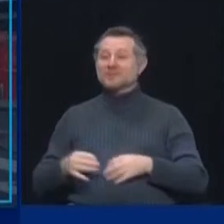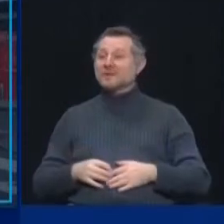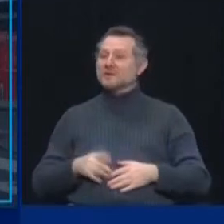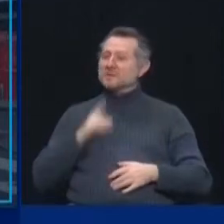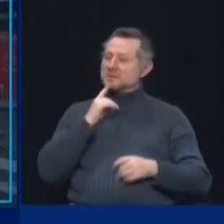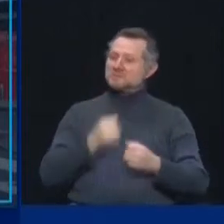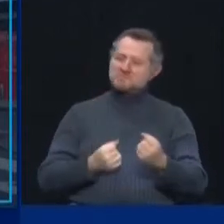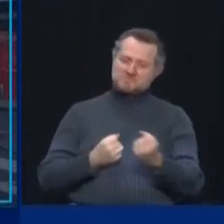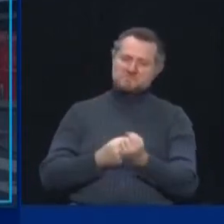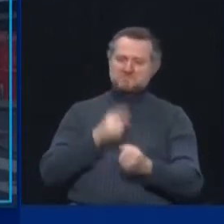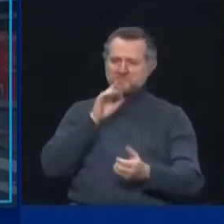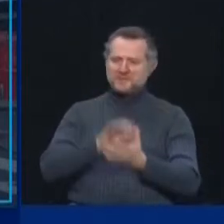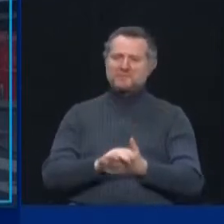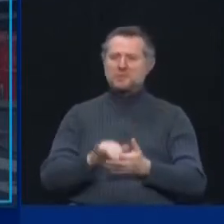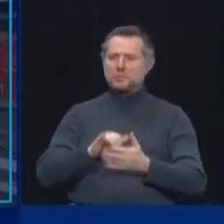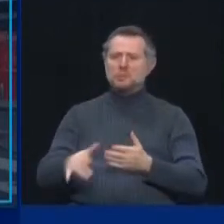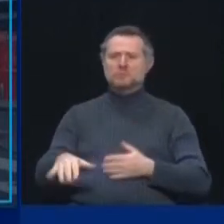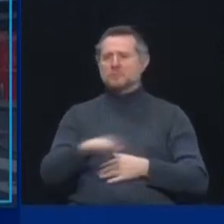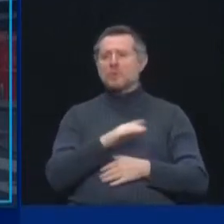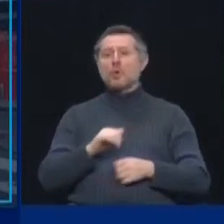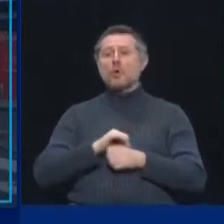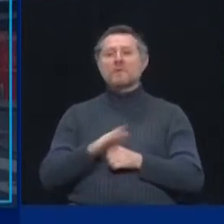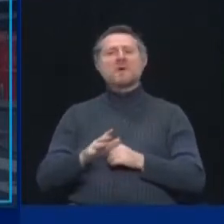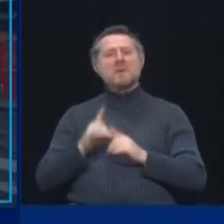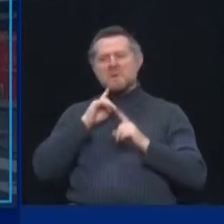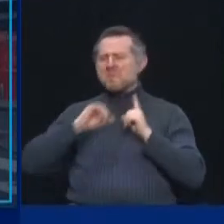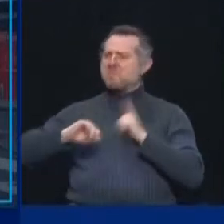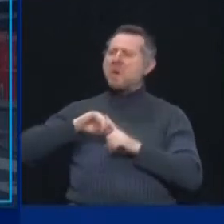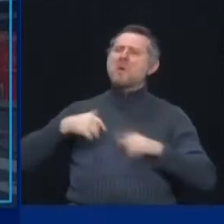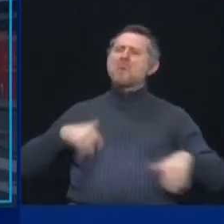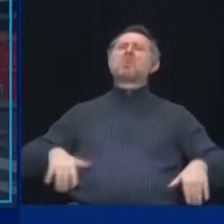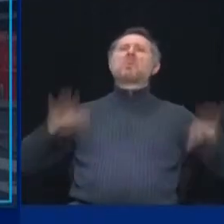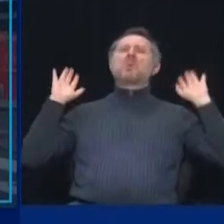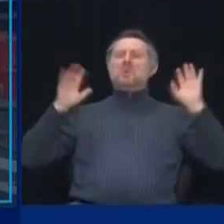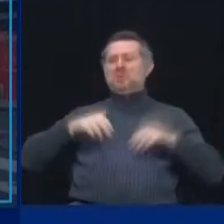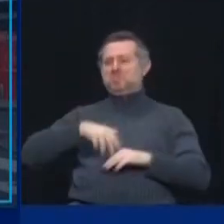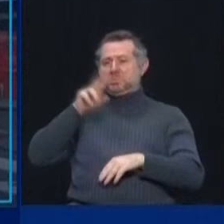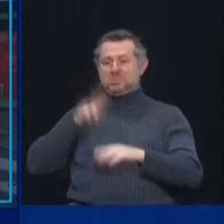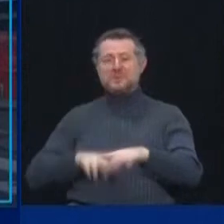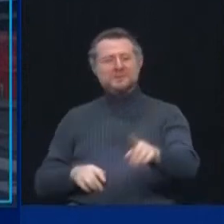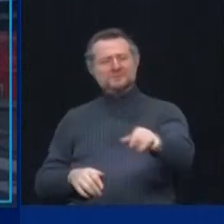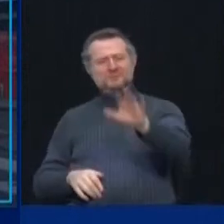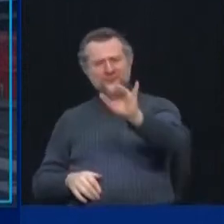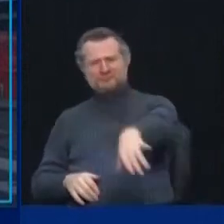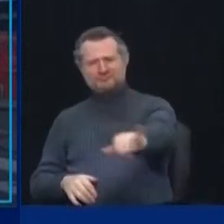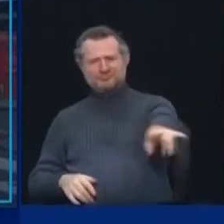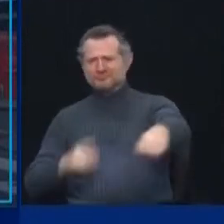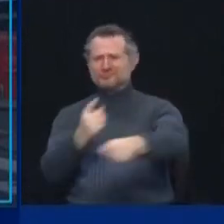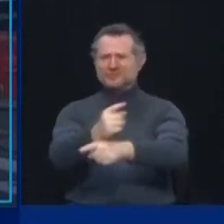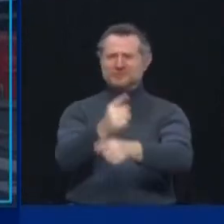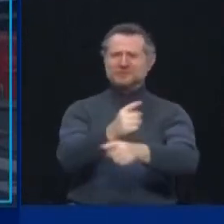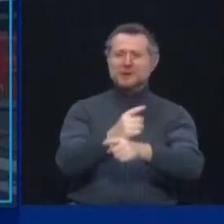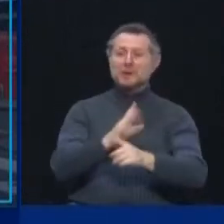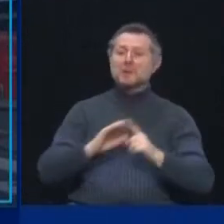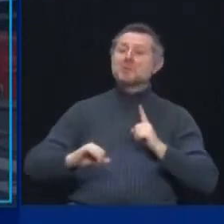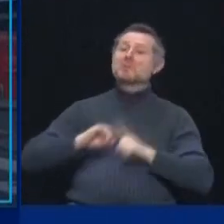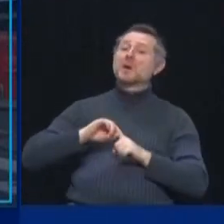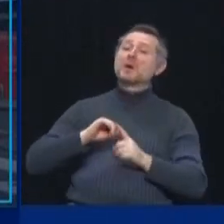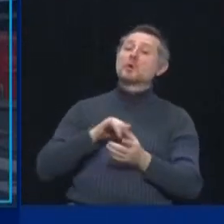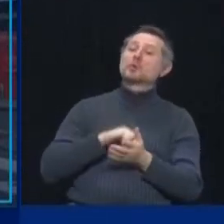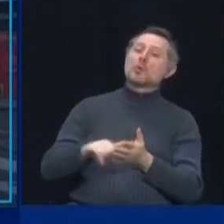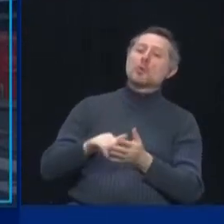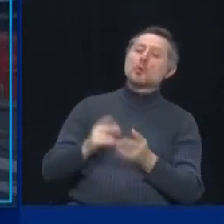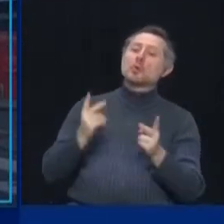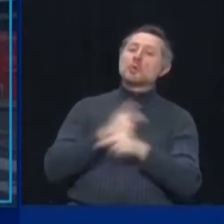Well, COVID hit us hard. Yes, COVID hit us hard. COVID hit New York harder than any other state